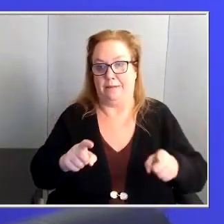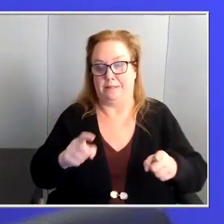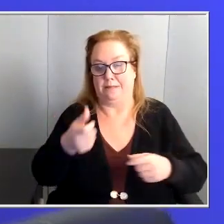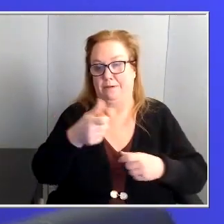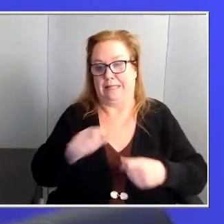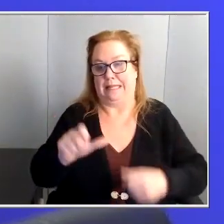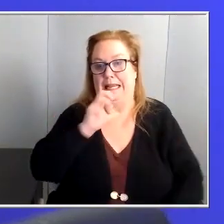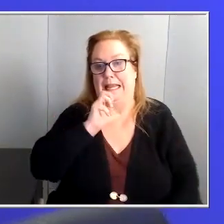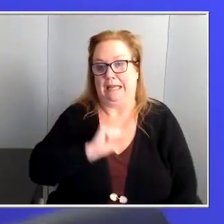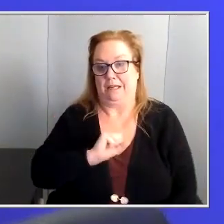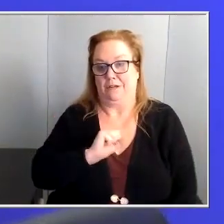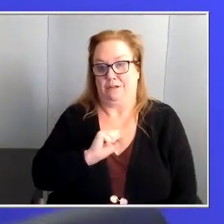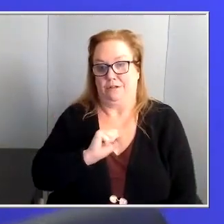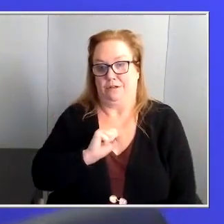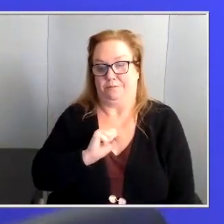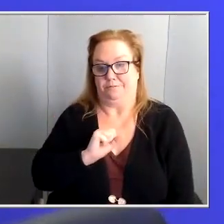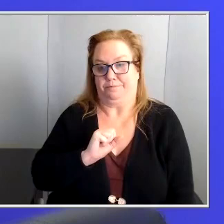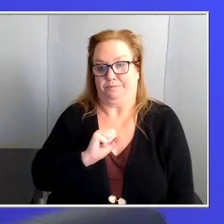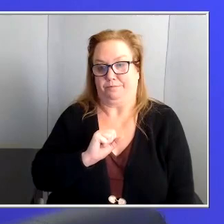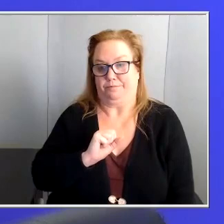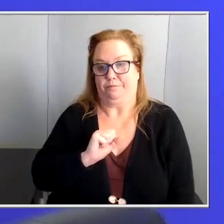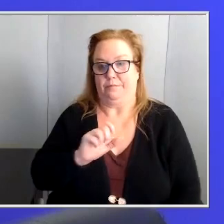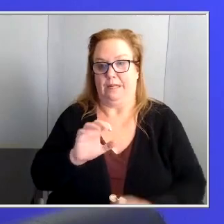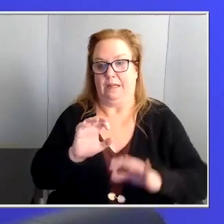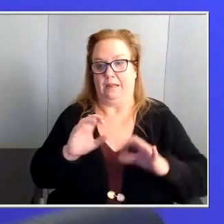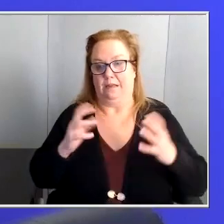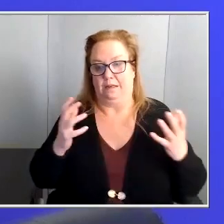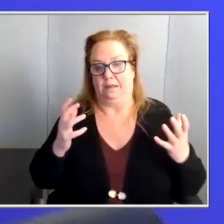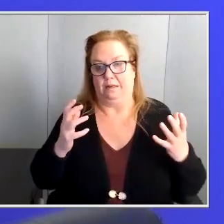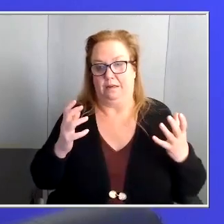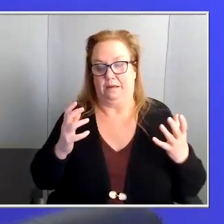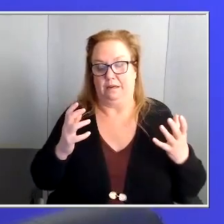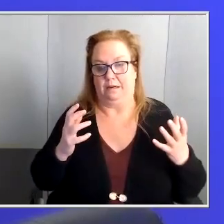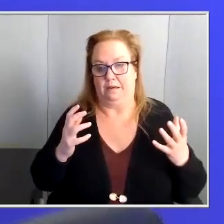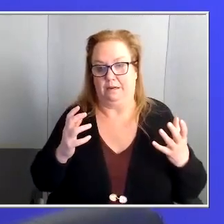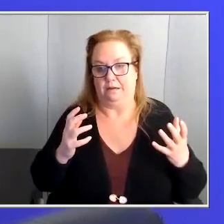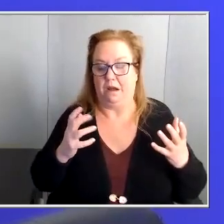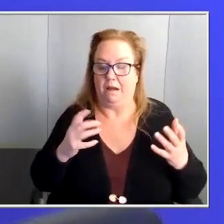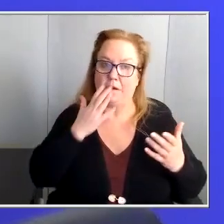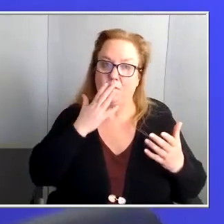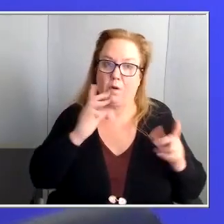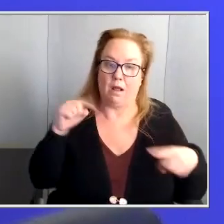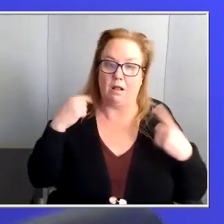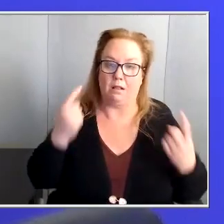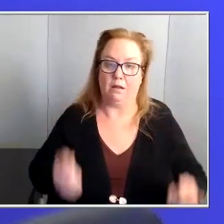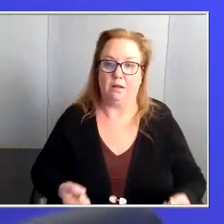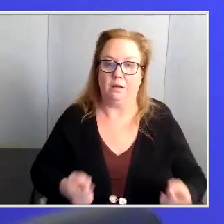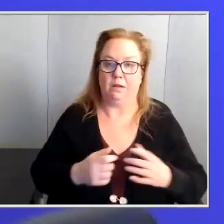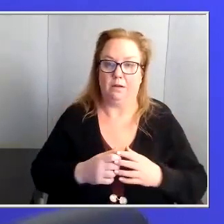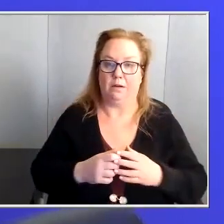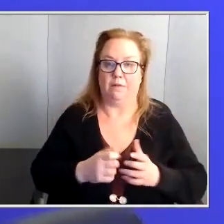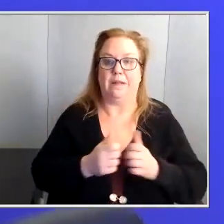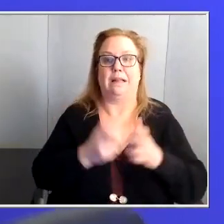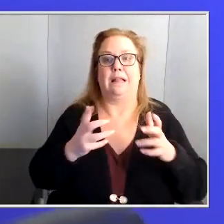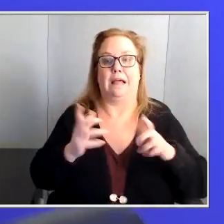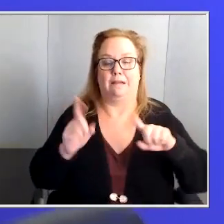age. I did relatively well on it. I've done lots of things at KU.